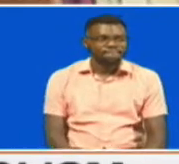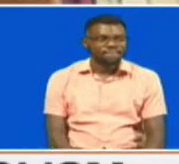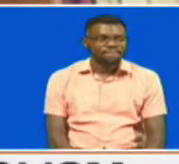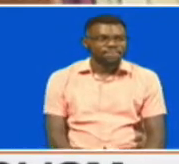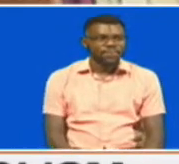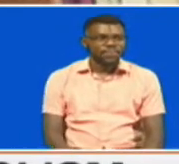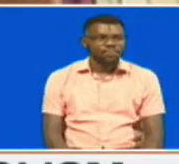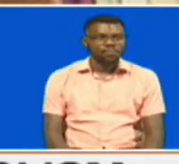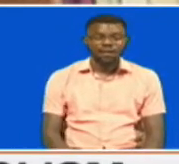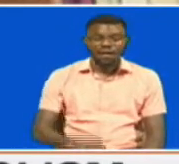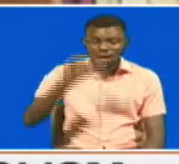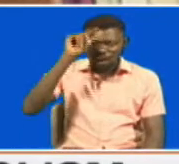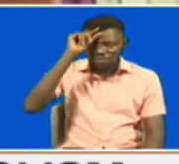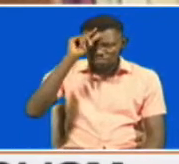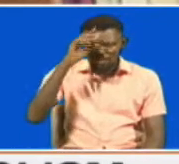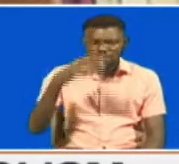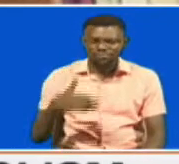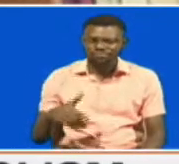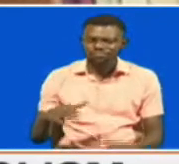The government agencies